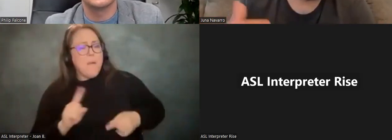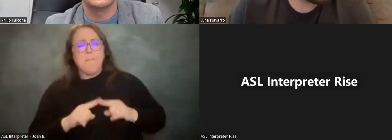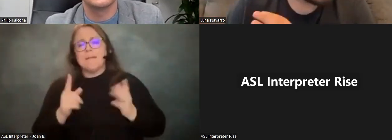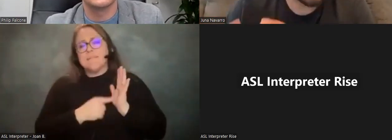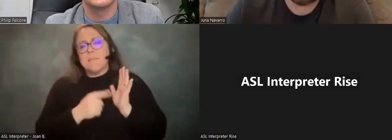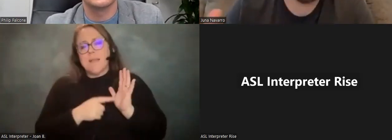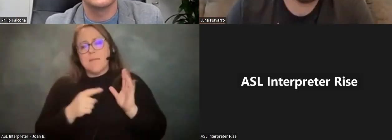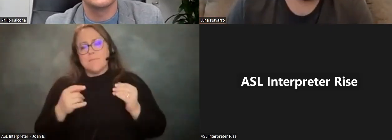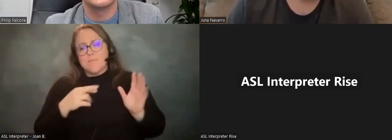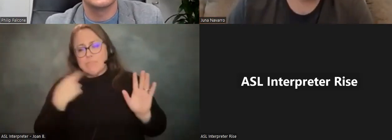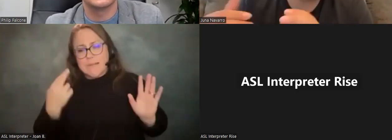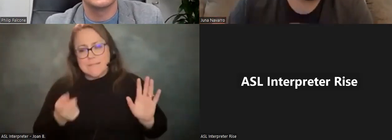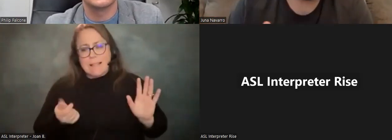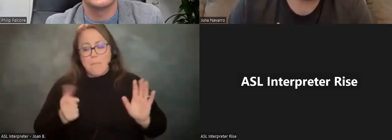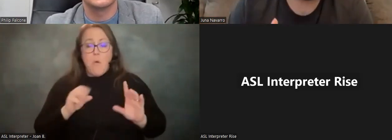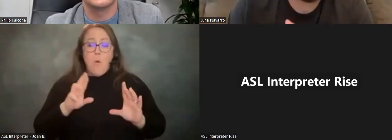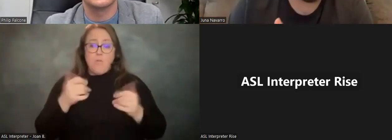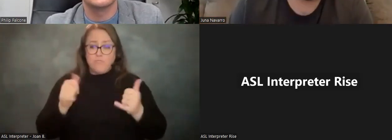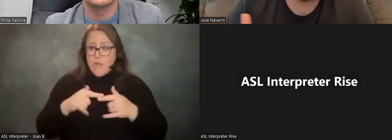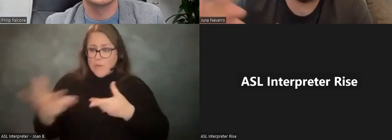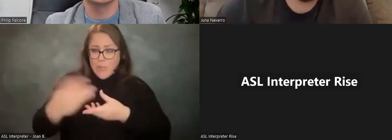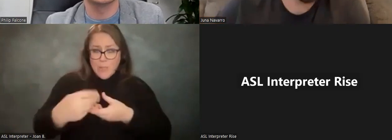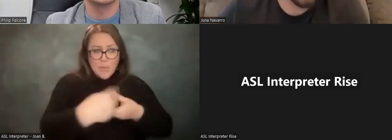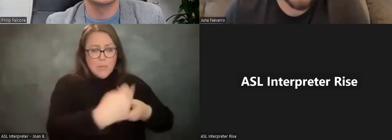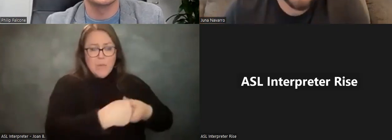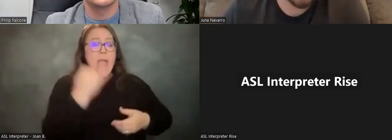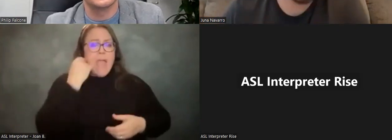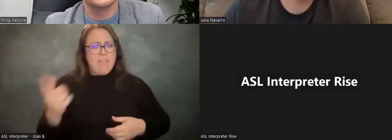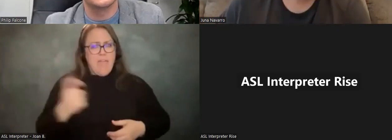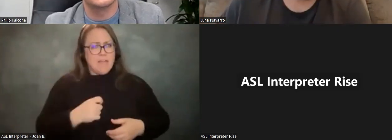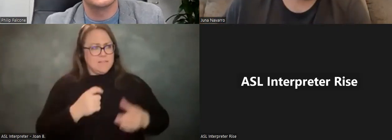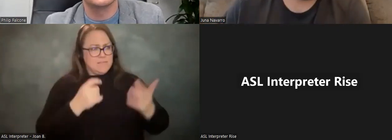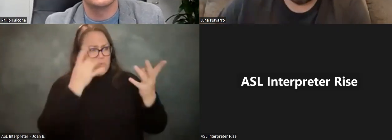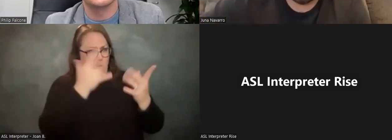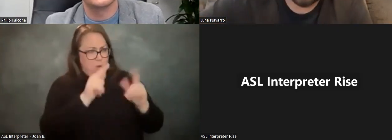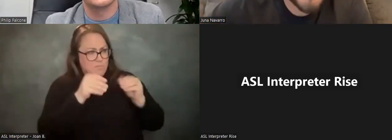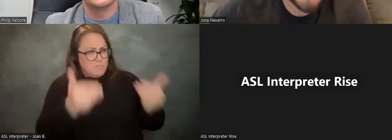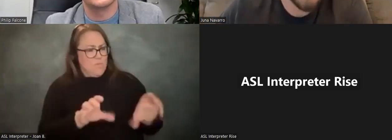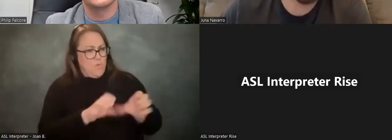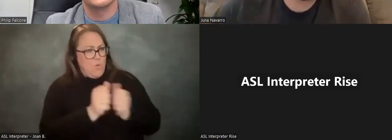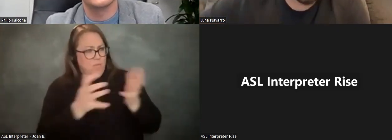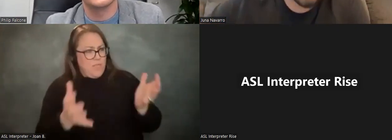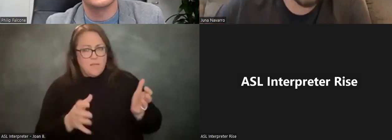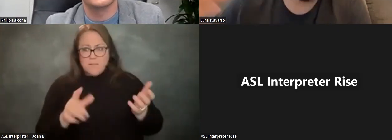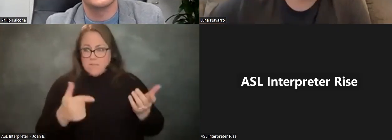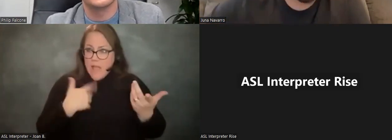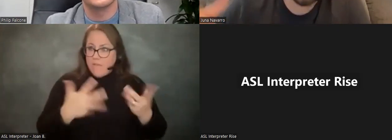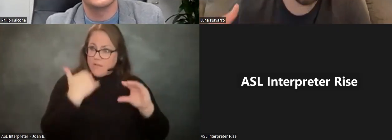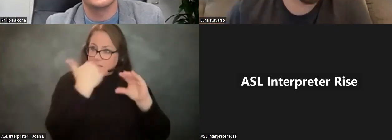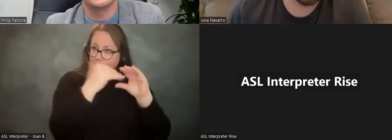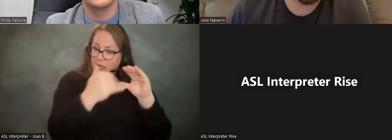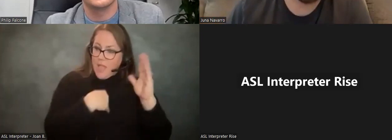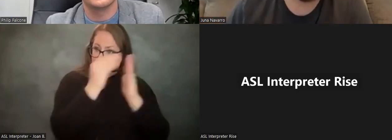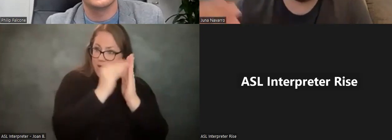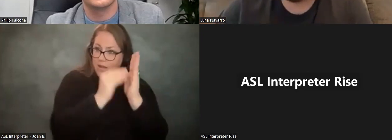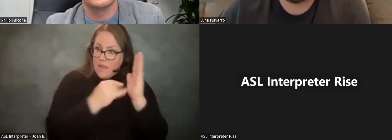inclusive and really still try to do the outreach and do your best. They asked you, well, why did you do it without us? Oh, well, here are all these emails, here are these logs, here are these phone calls. I